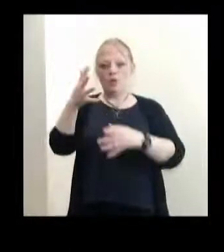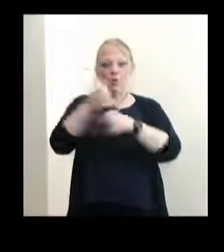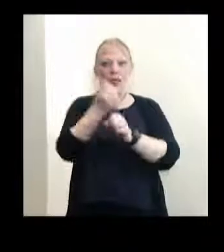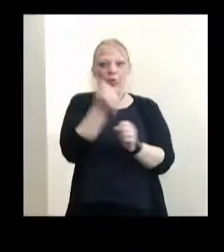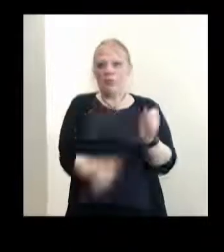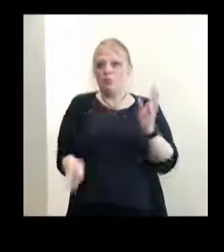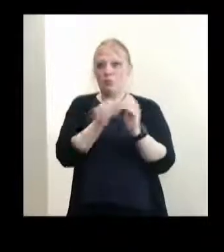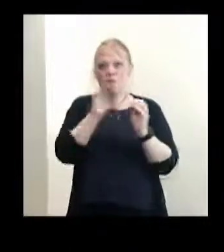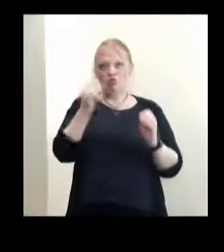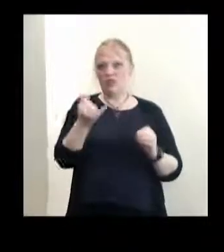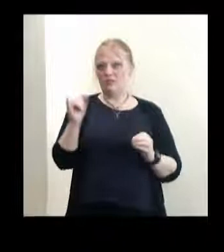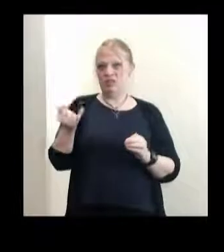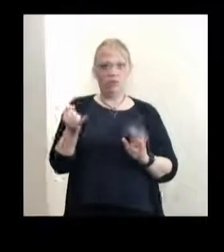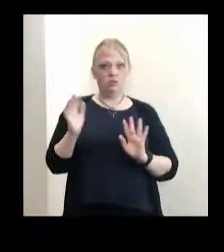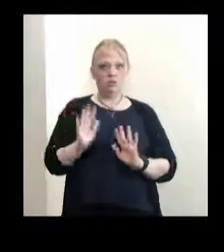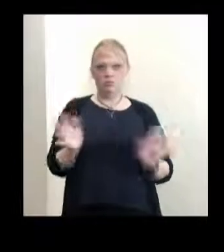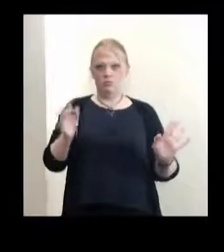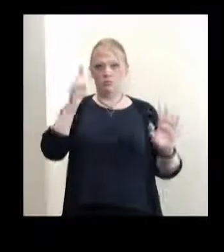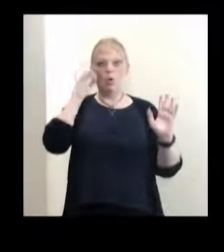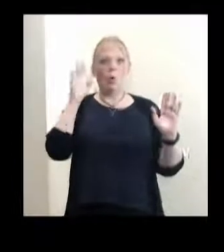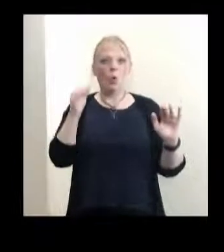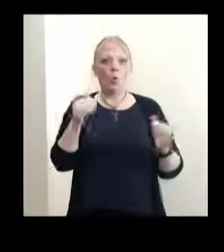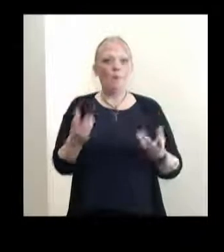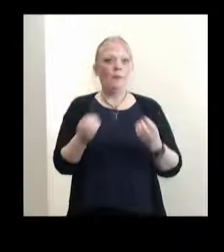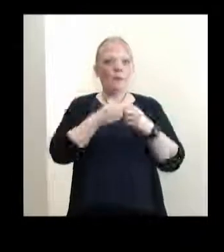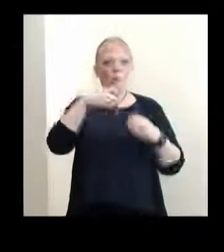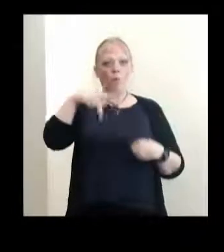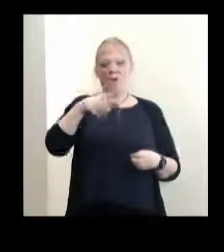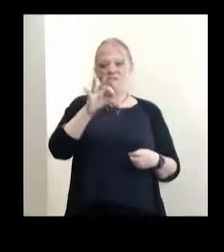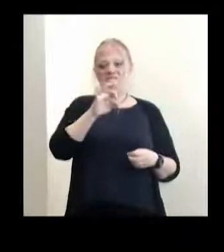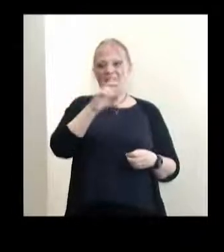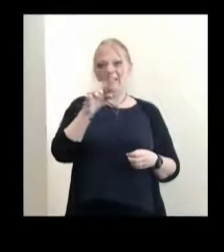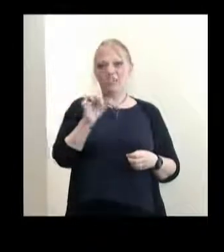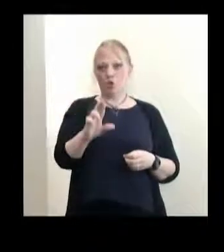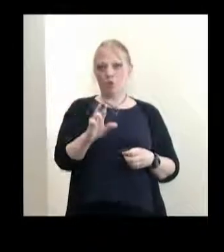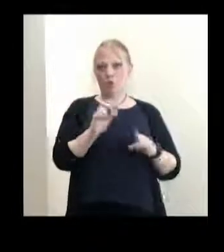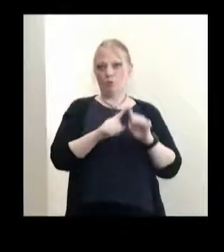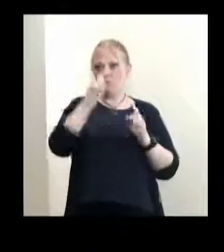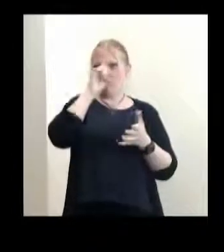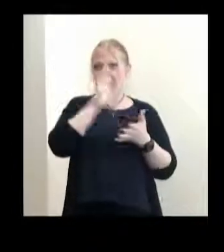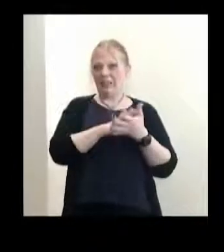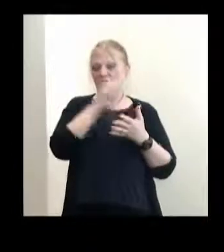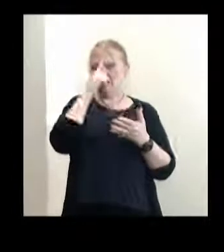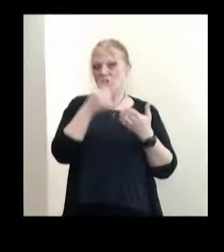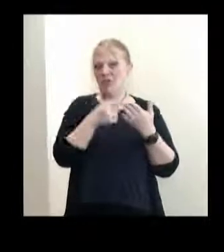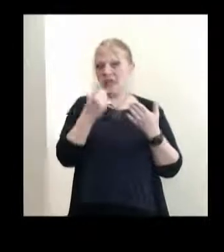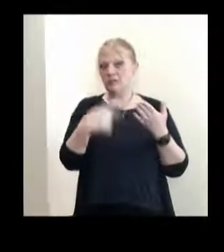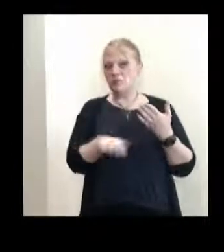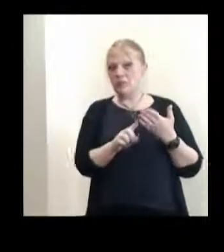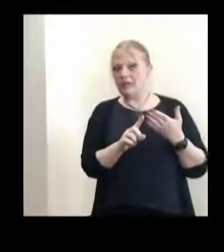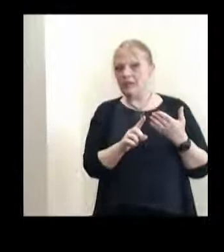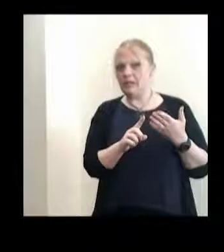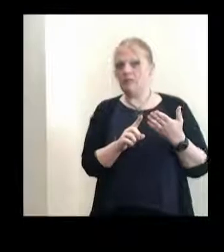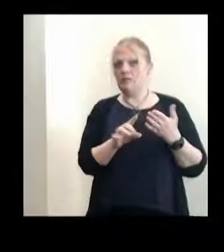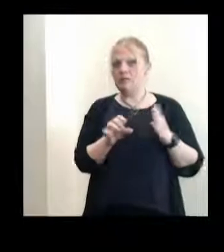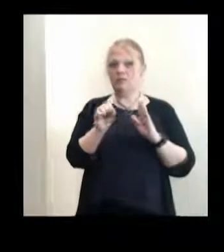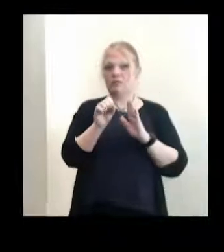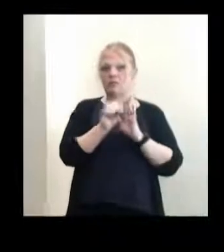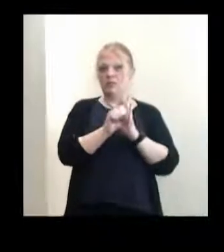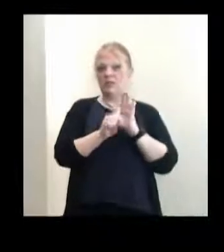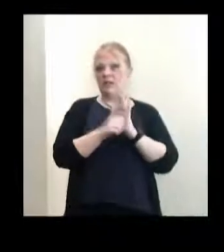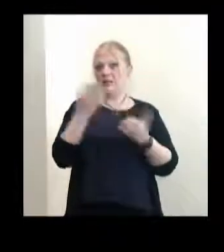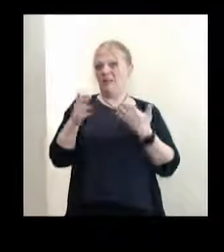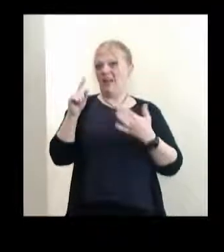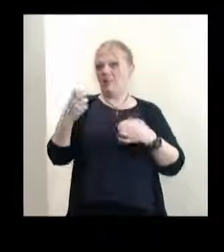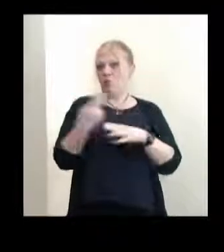& Johnson, and we're hoping to get some more Pfizer. However, we believe for next week, we believe that the state may need to